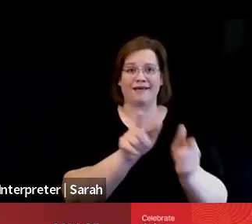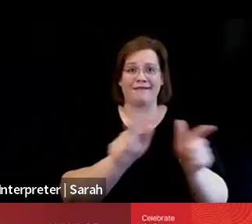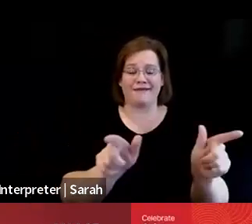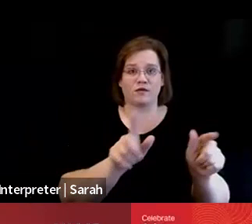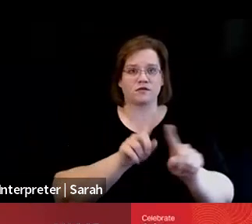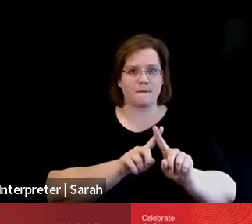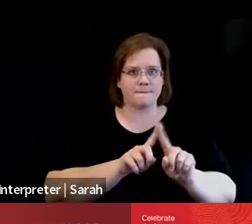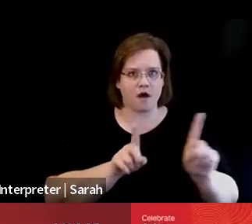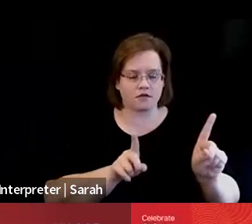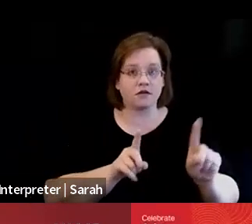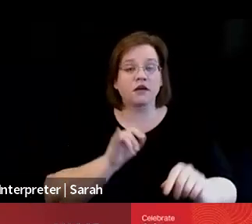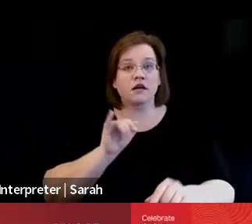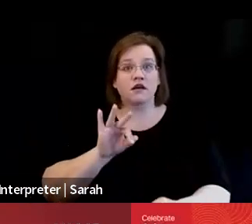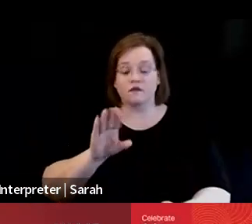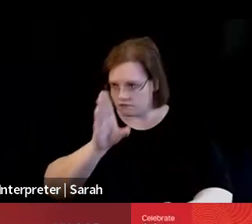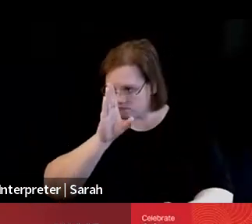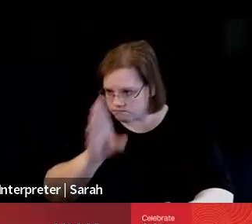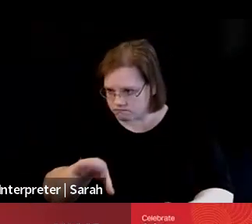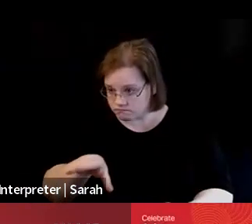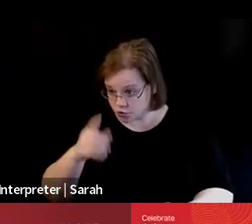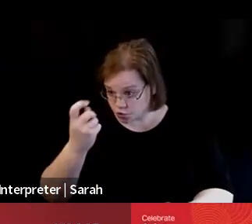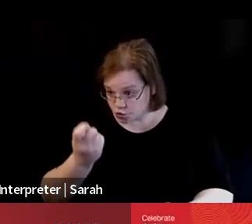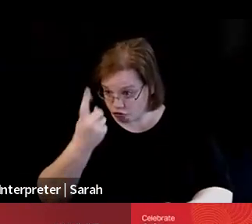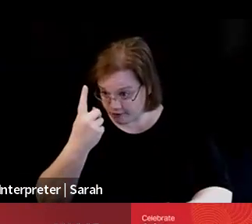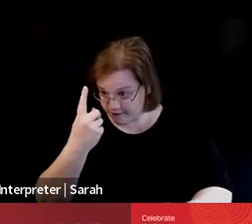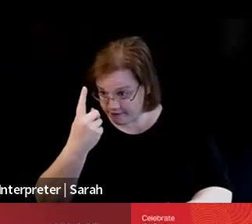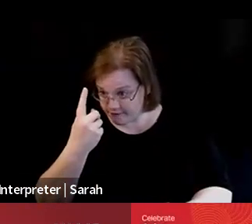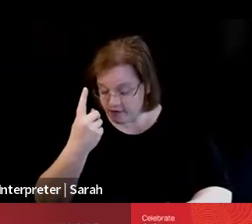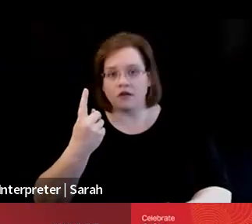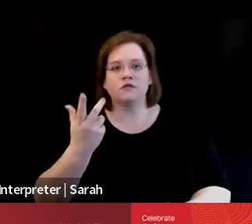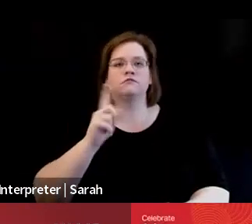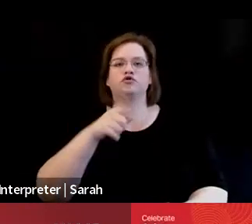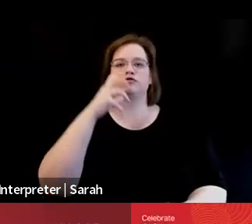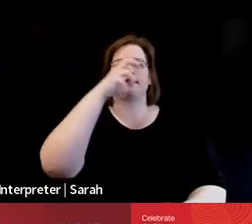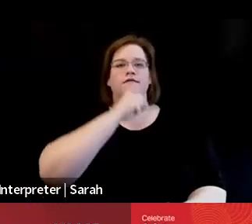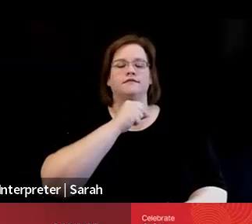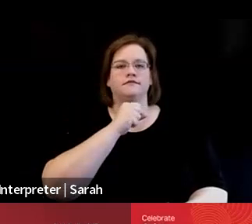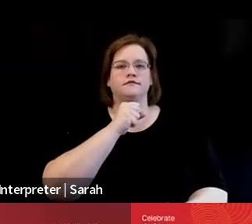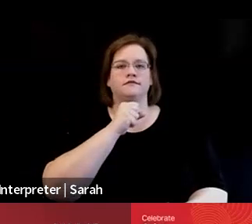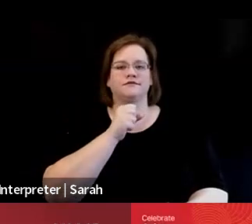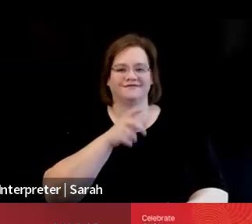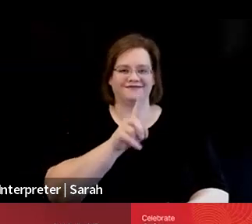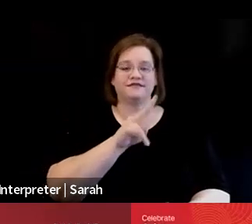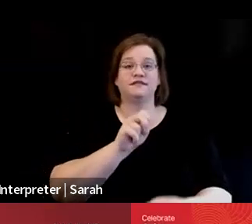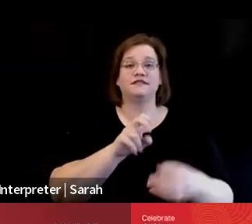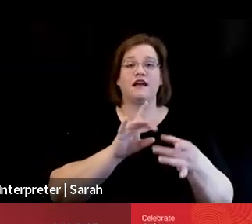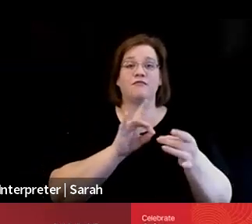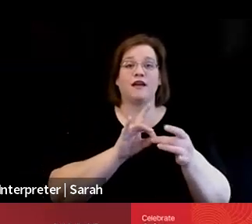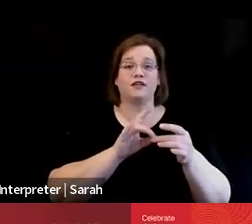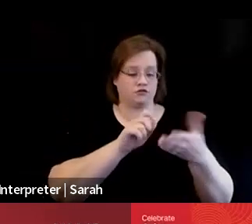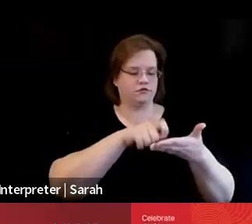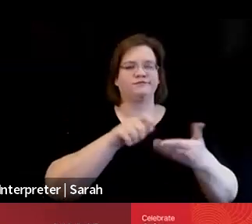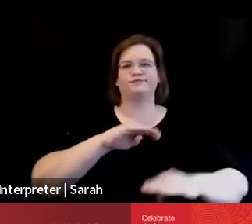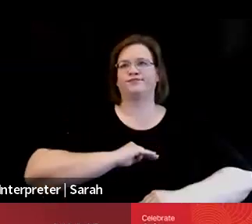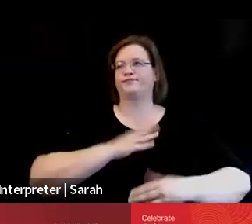find out from them more directly whether they understood, it's just a guess. It's that checking the box that David mentioned earlier, right? Yeah, we